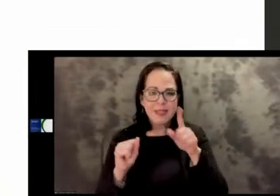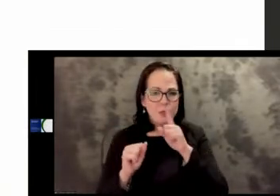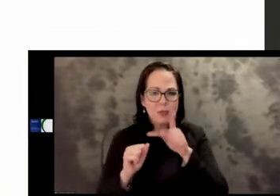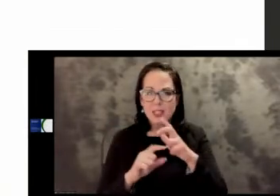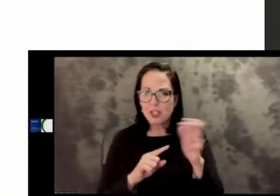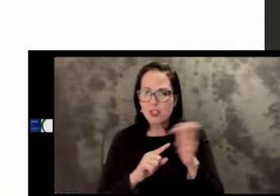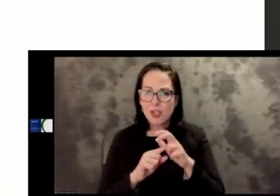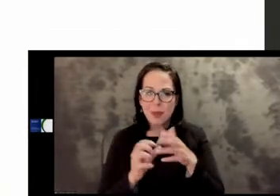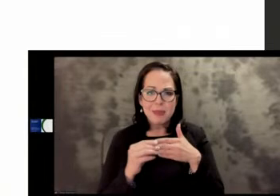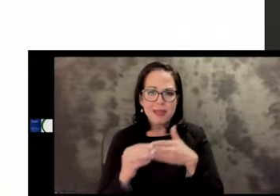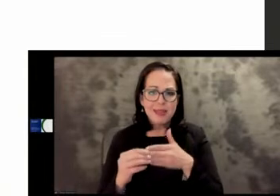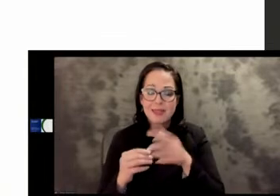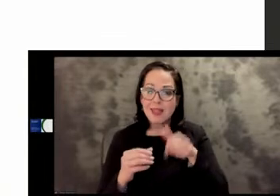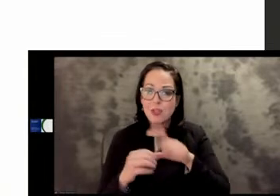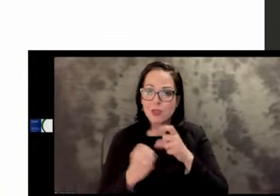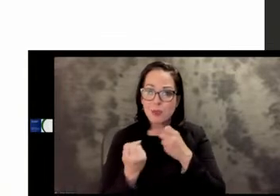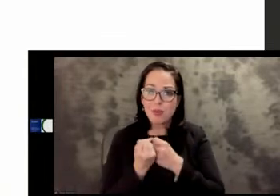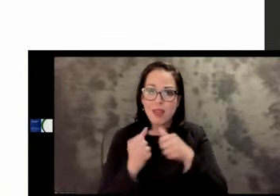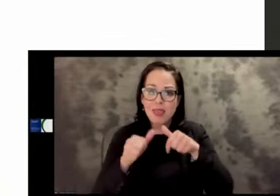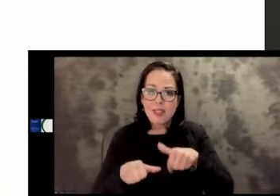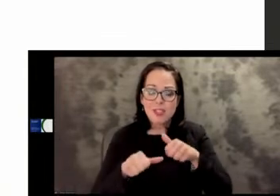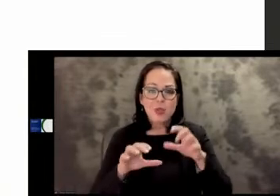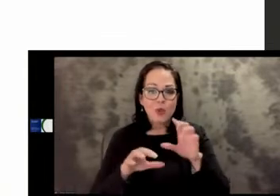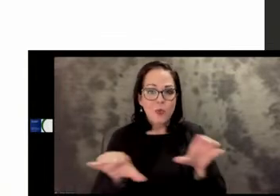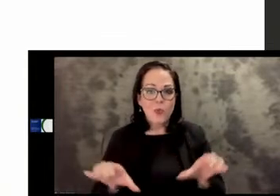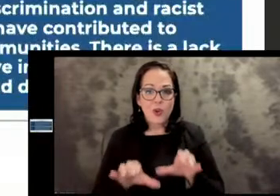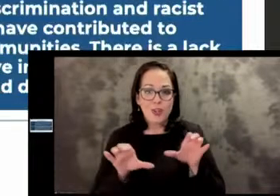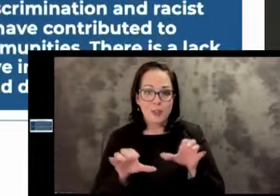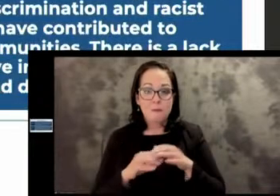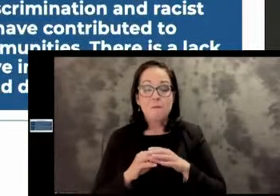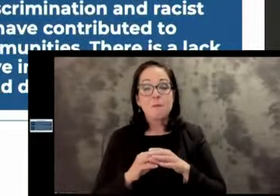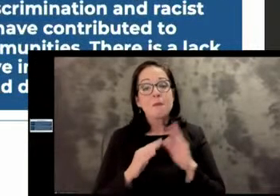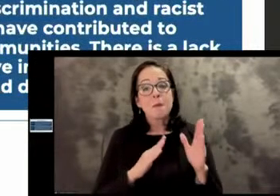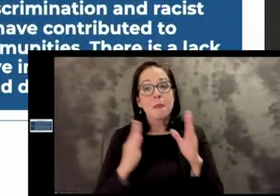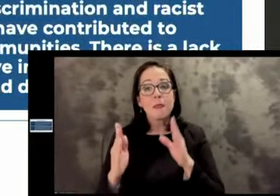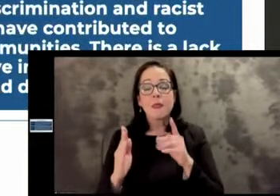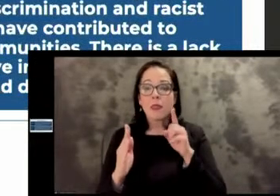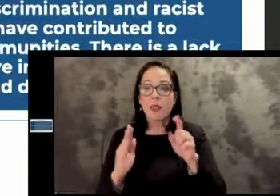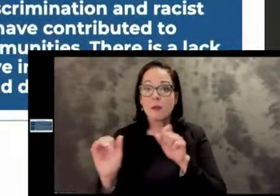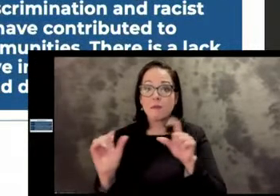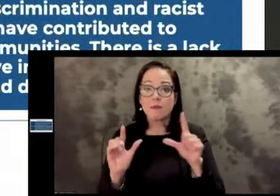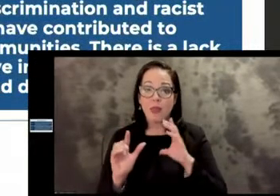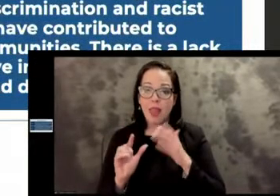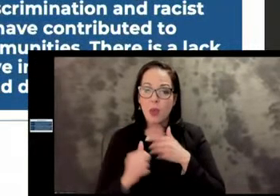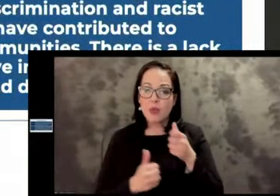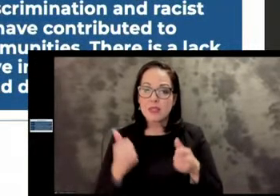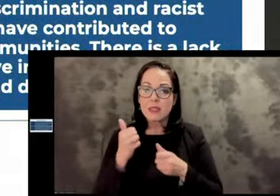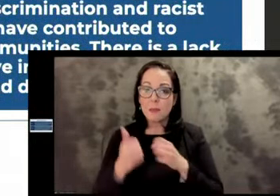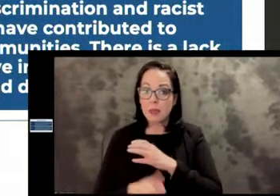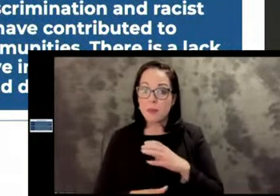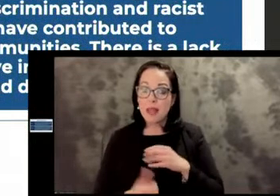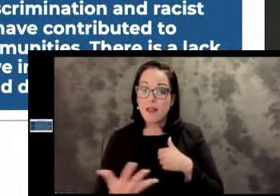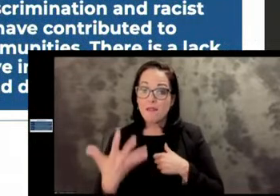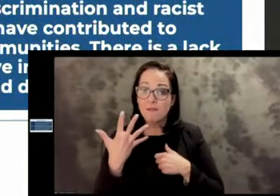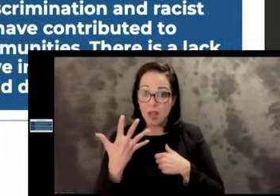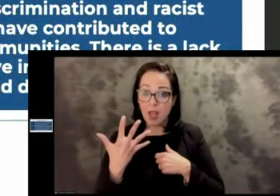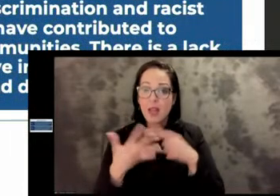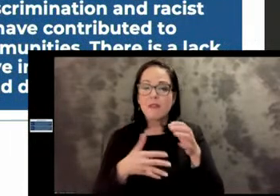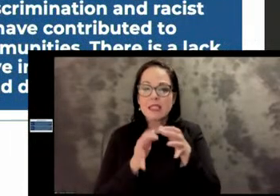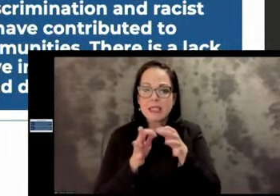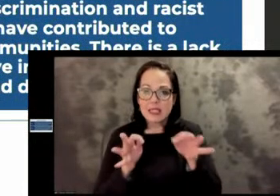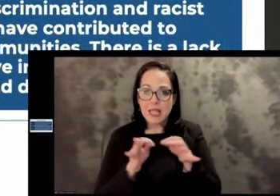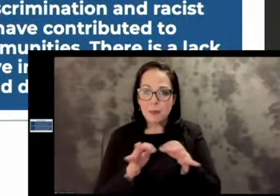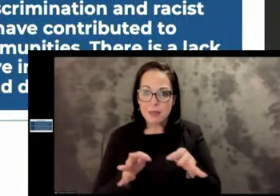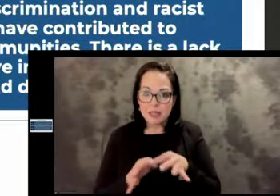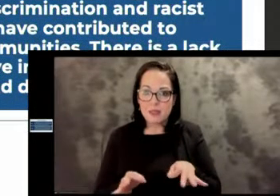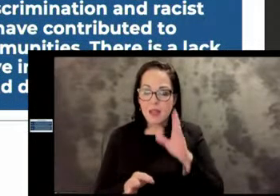supporters of this work. So next slide. Our subcommittee had 5 problem statements that I will go